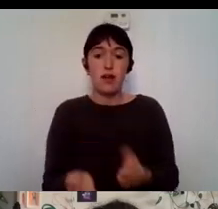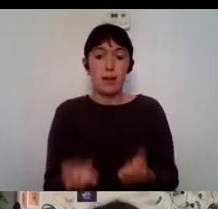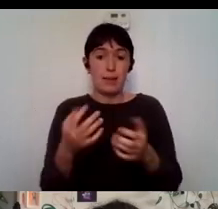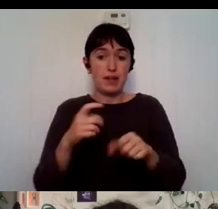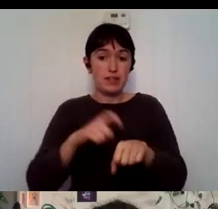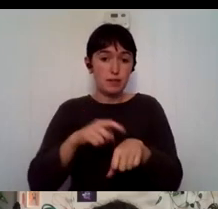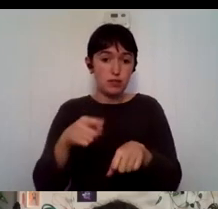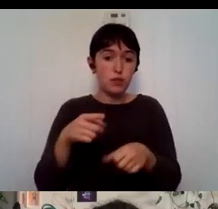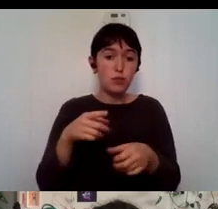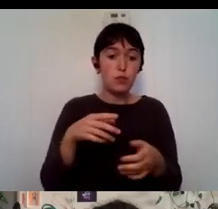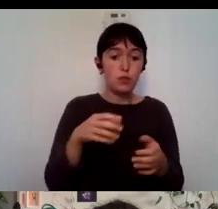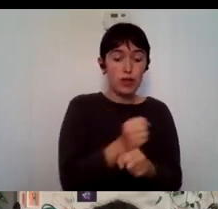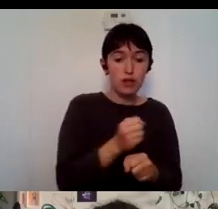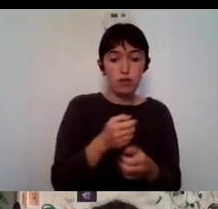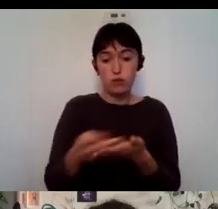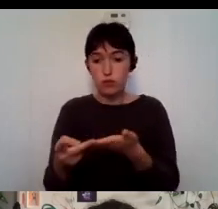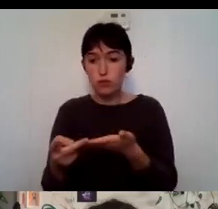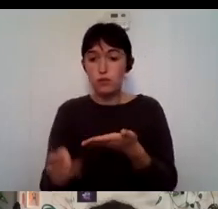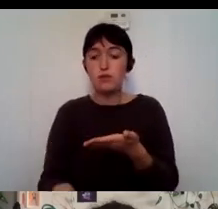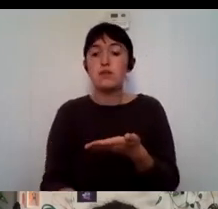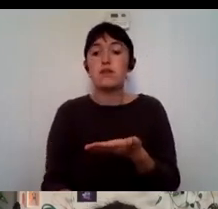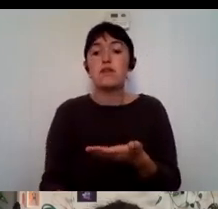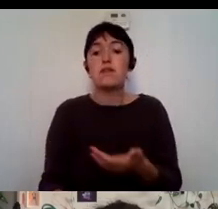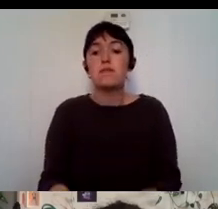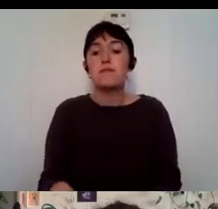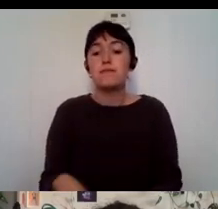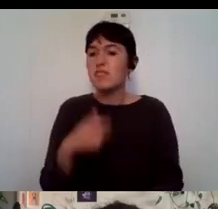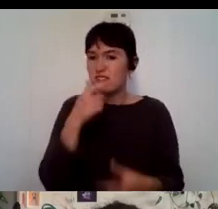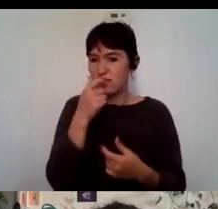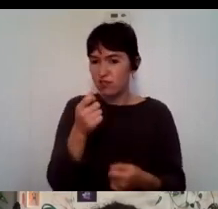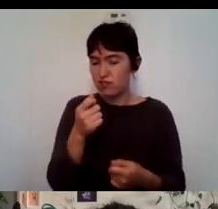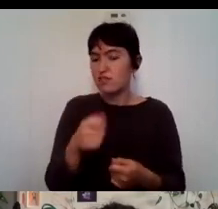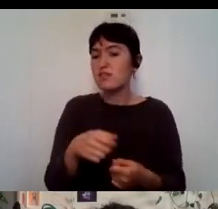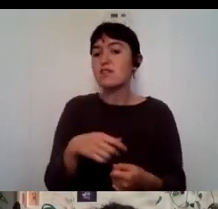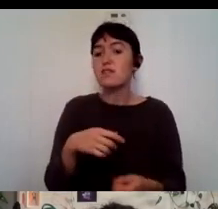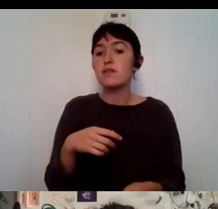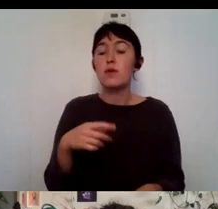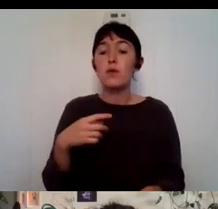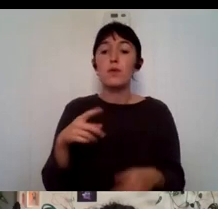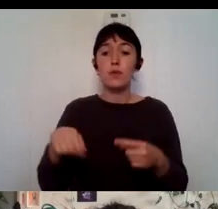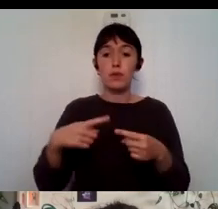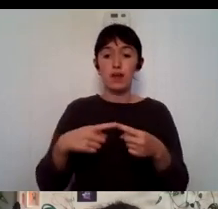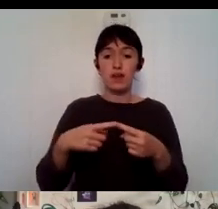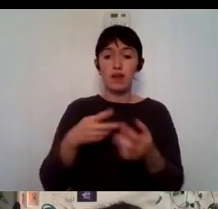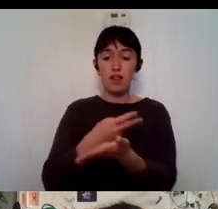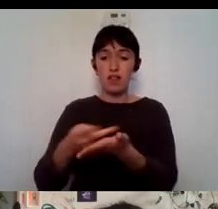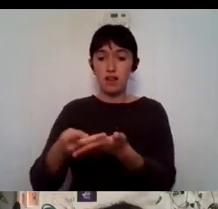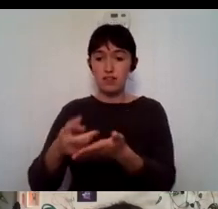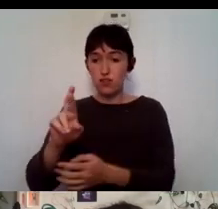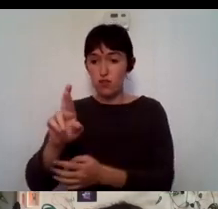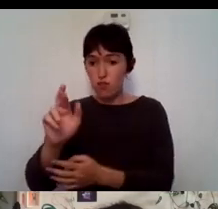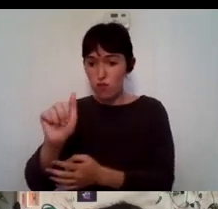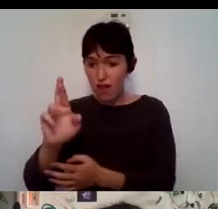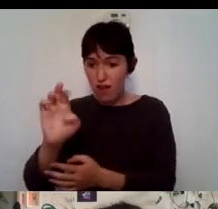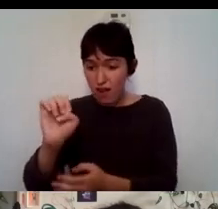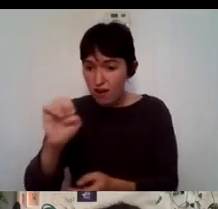lose. So something that's kind of interesting is that when a loss is rare, you really pay more attention to it. So if you're really good